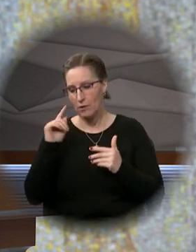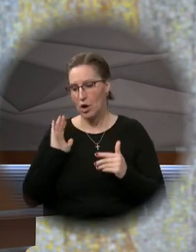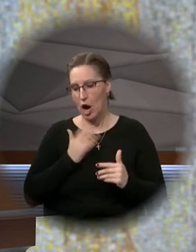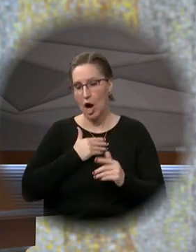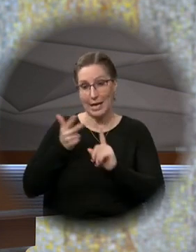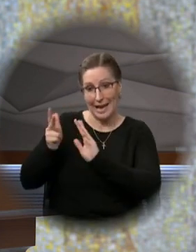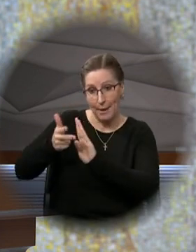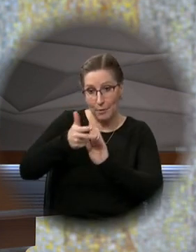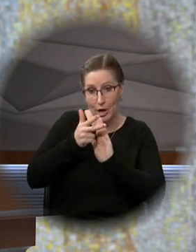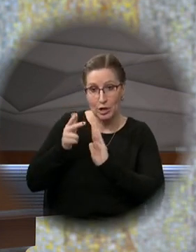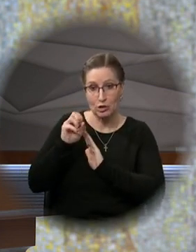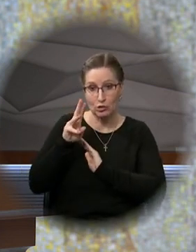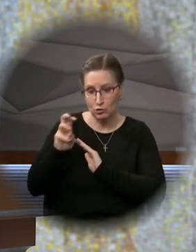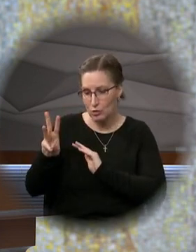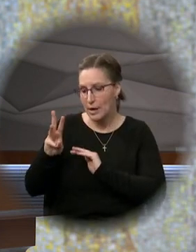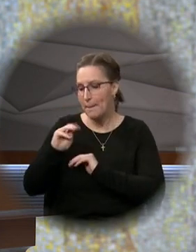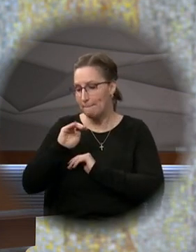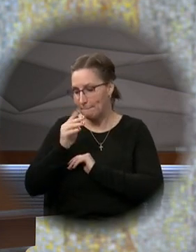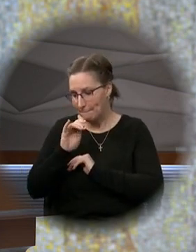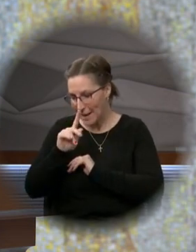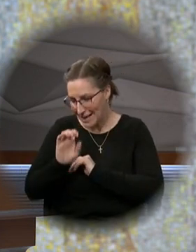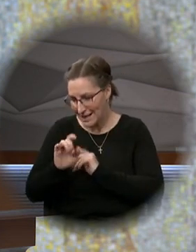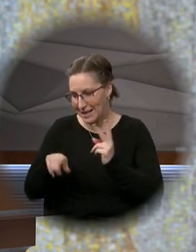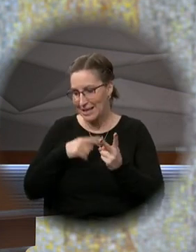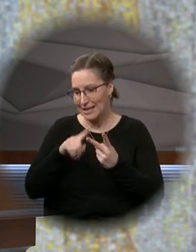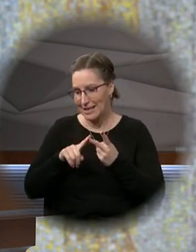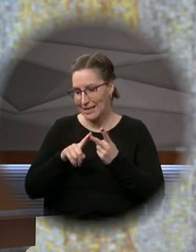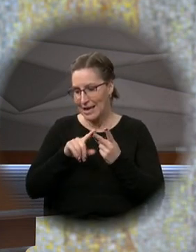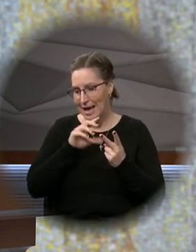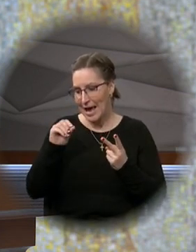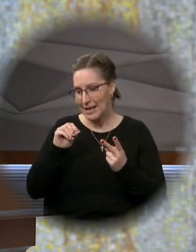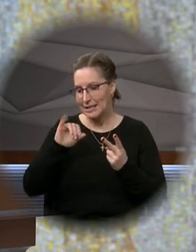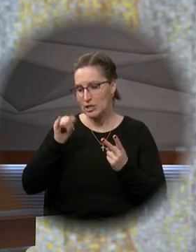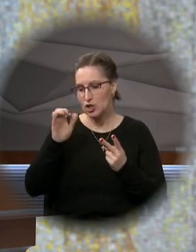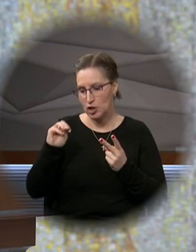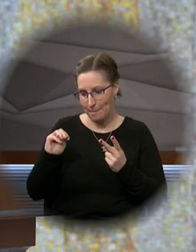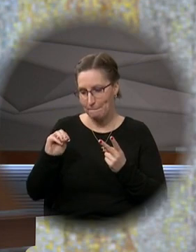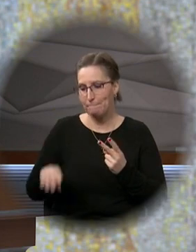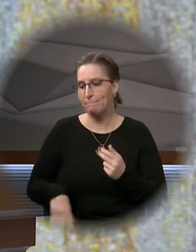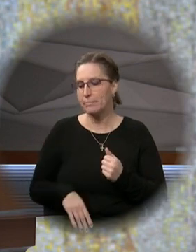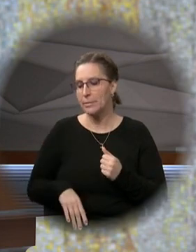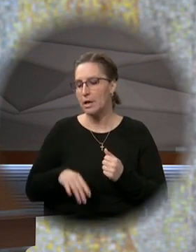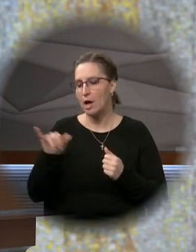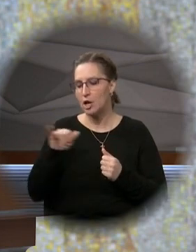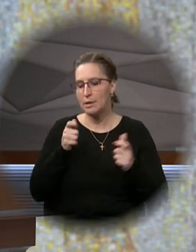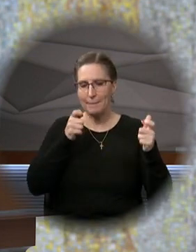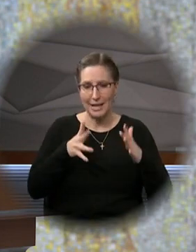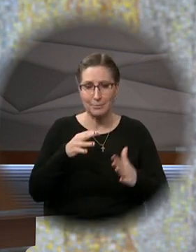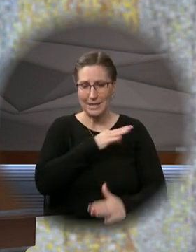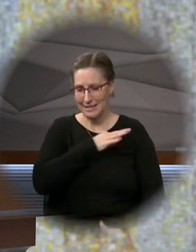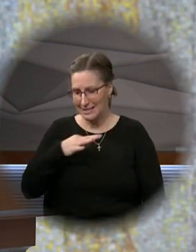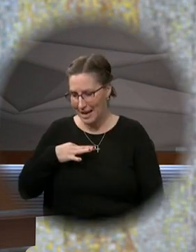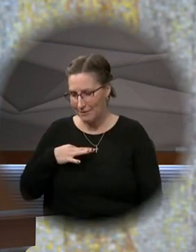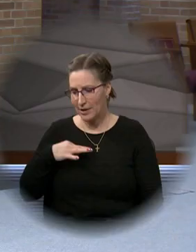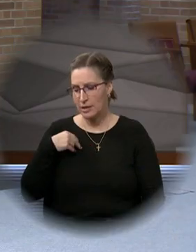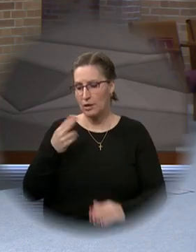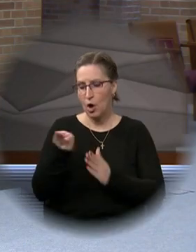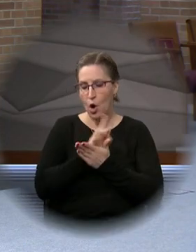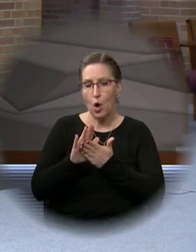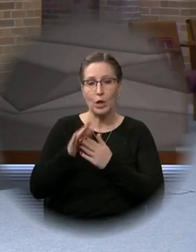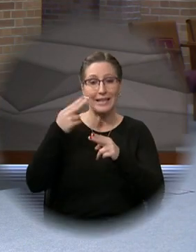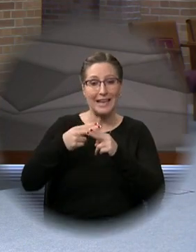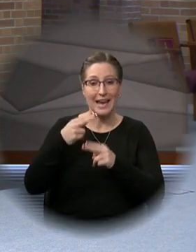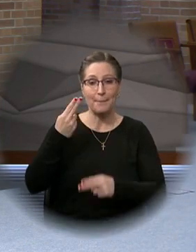crew, Mike Van Susteren and Jean Abraham, and the management and staff of Holy